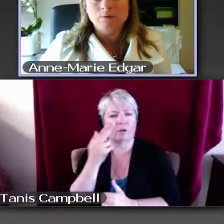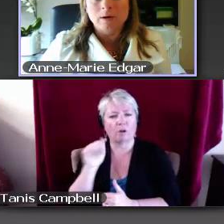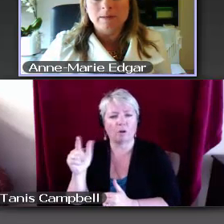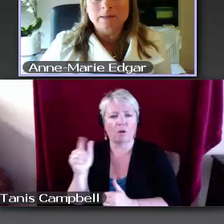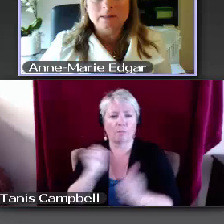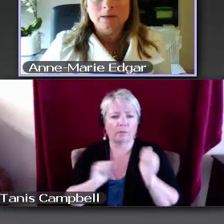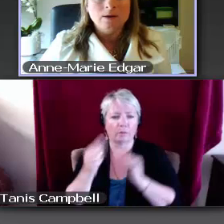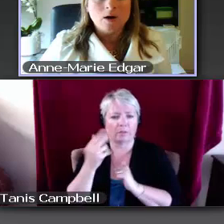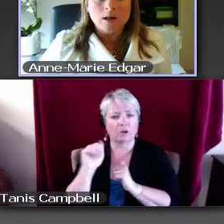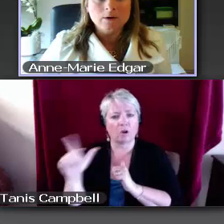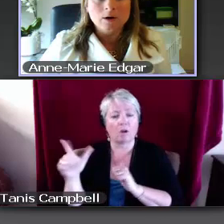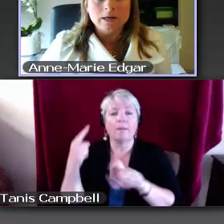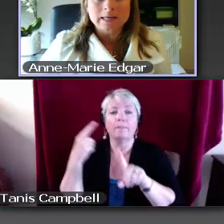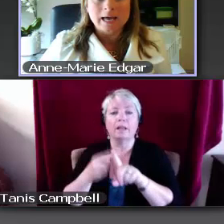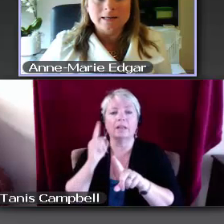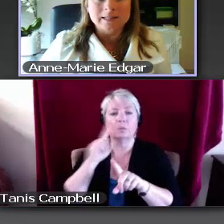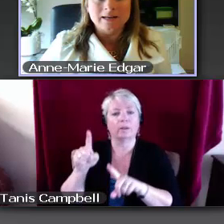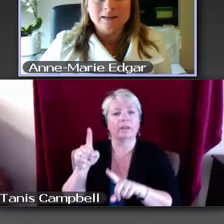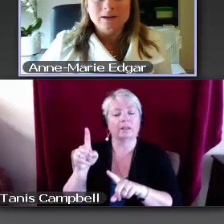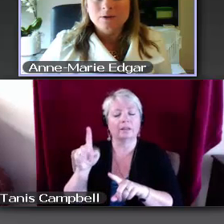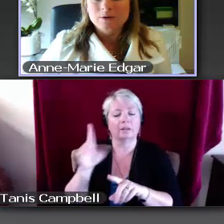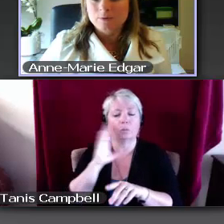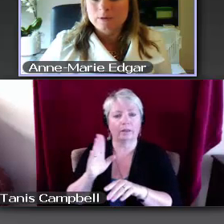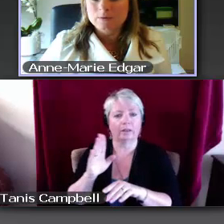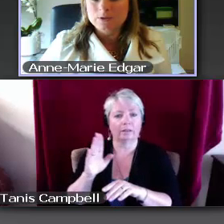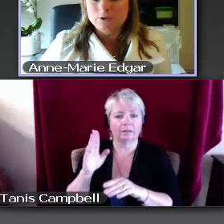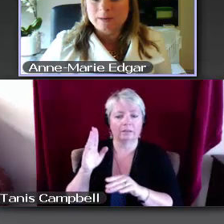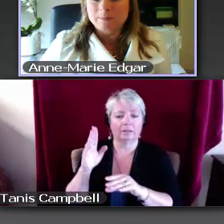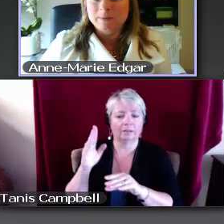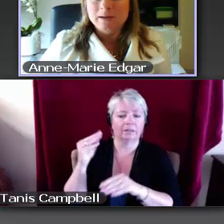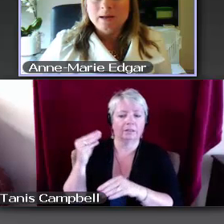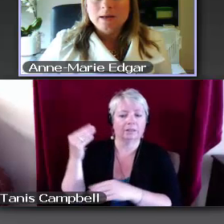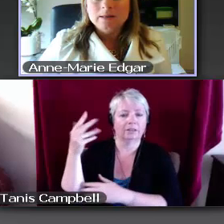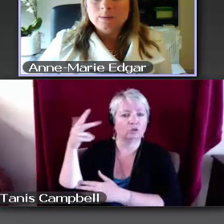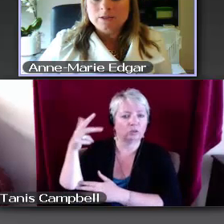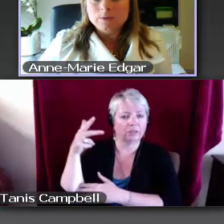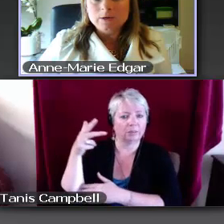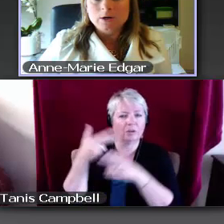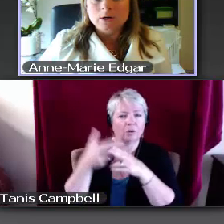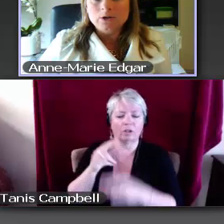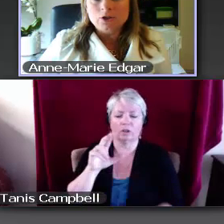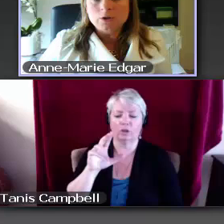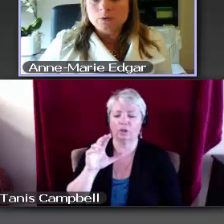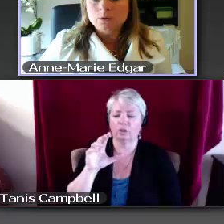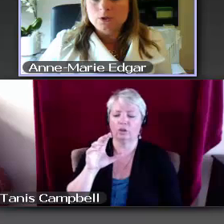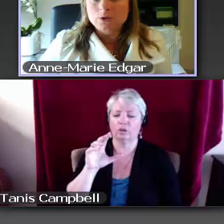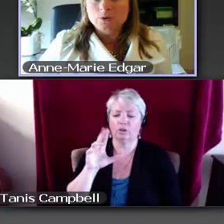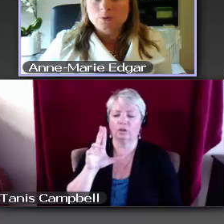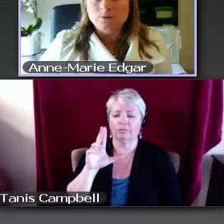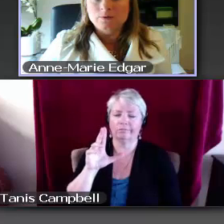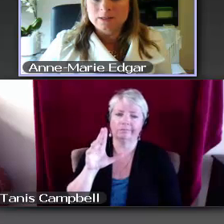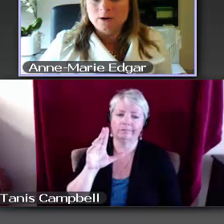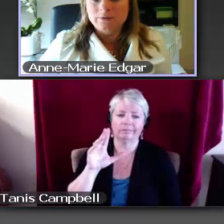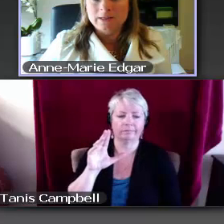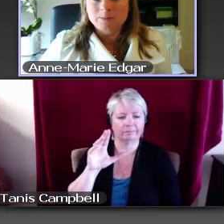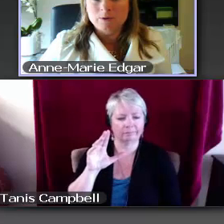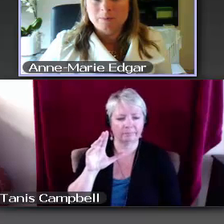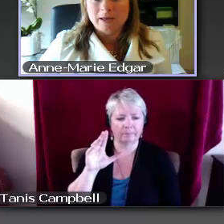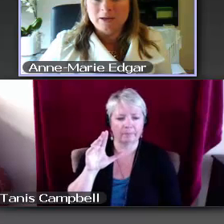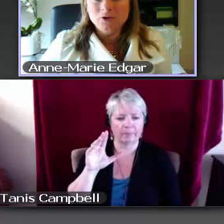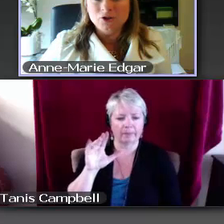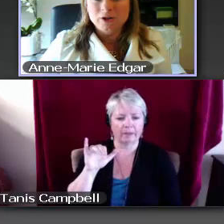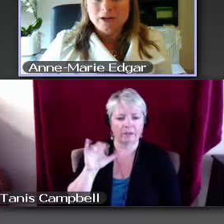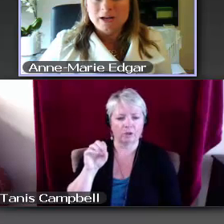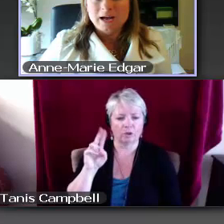the performance all across Canada through Ustream. So I do encourage you to visit our